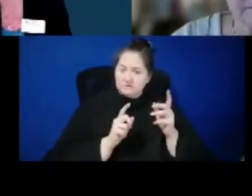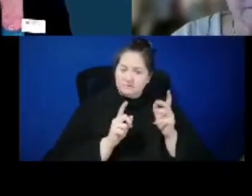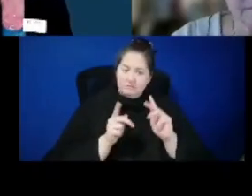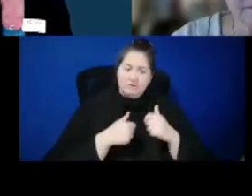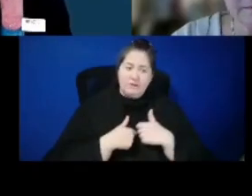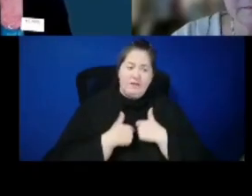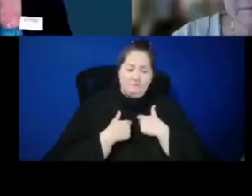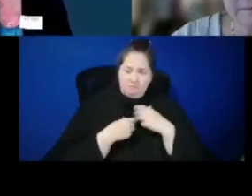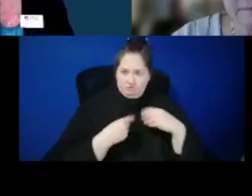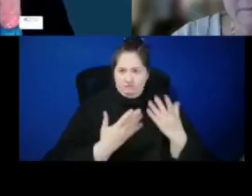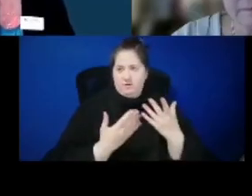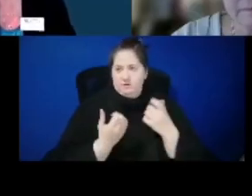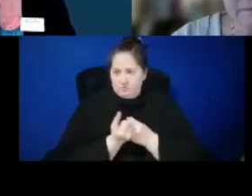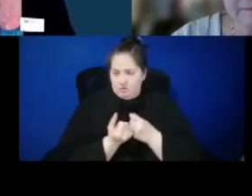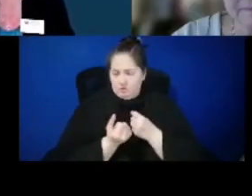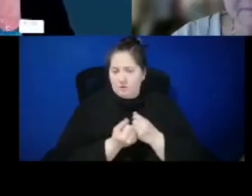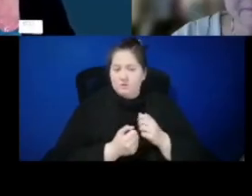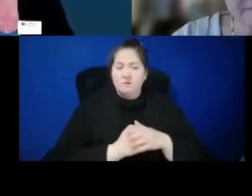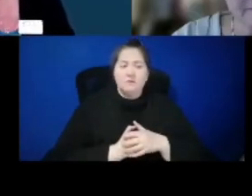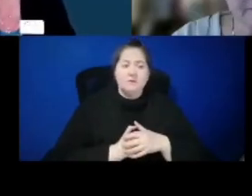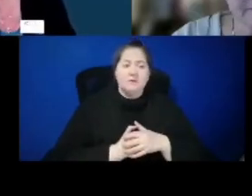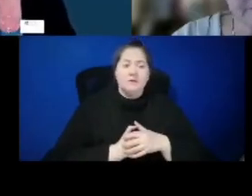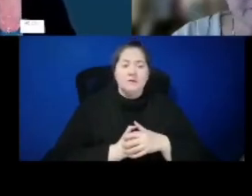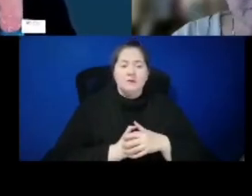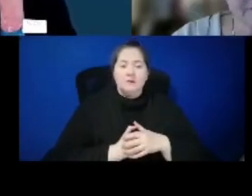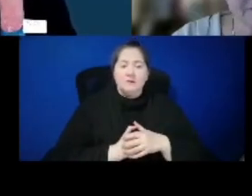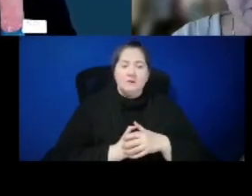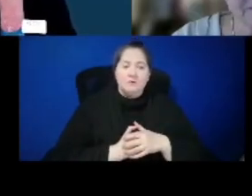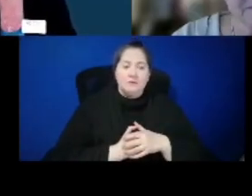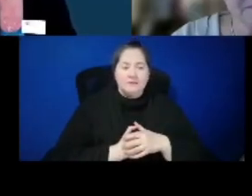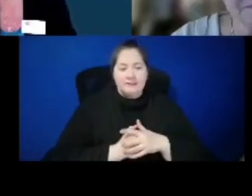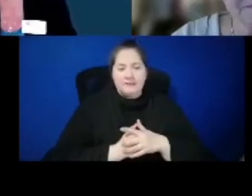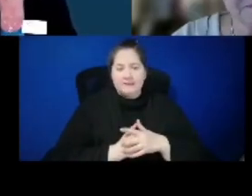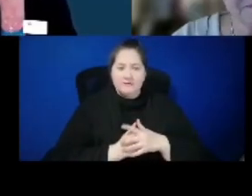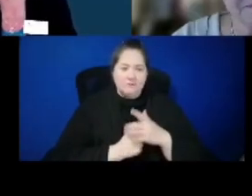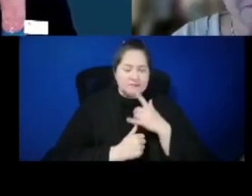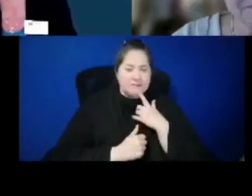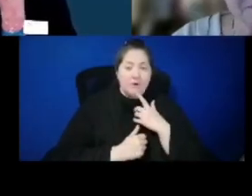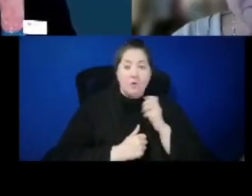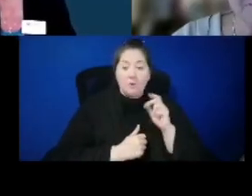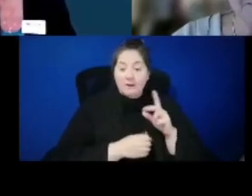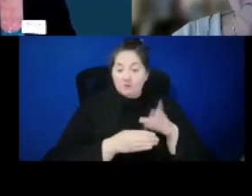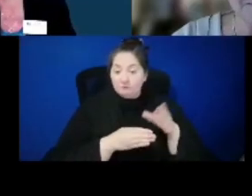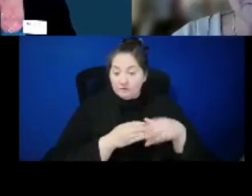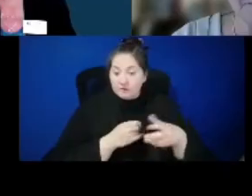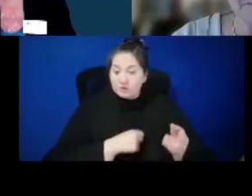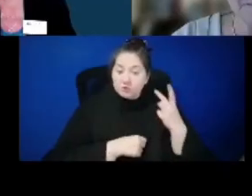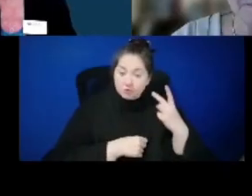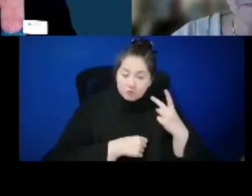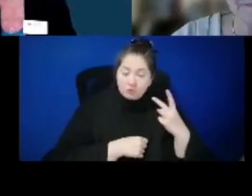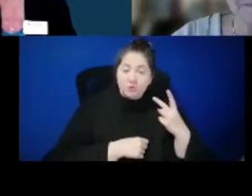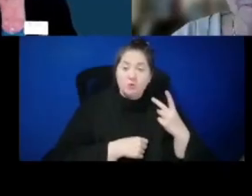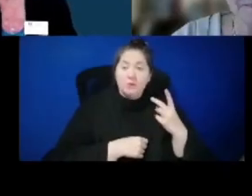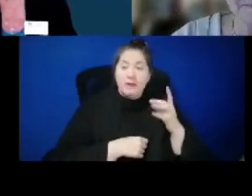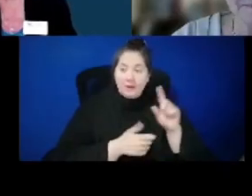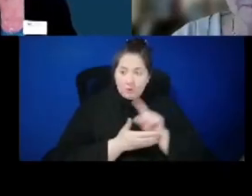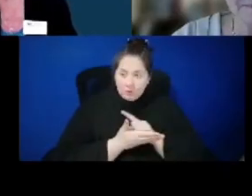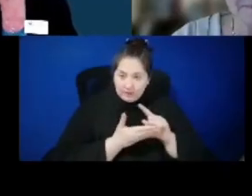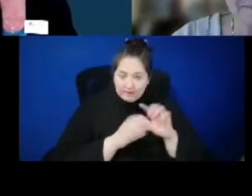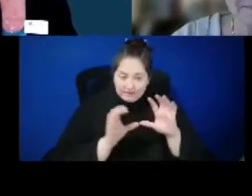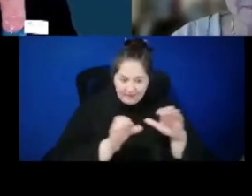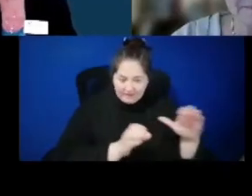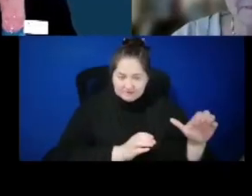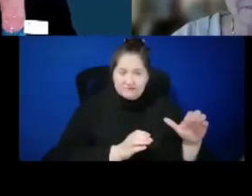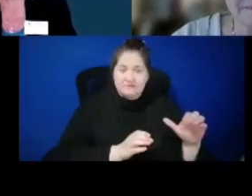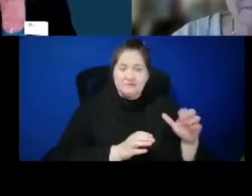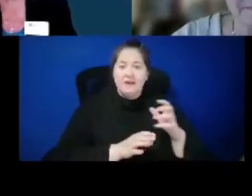to. And then we do something we say tricky, that we tell them they finish these 2 8-week courses and